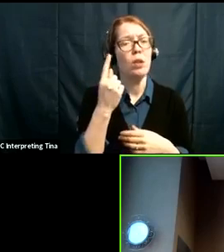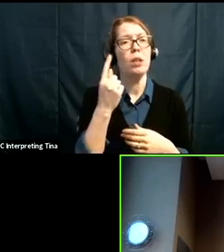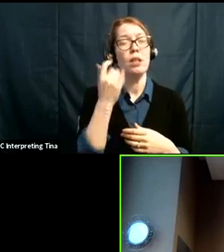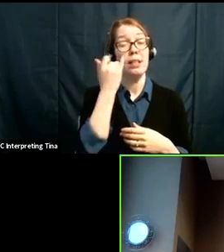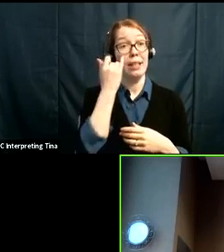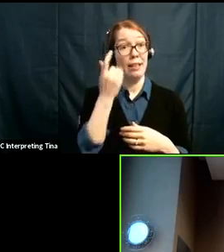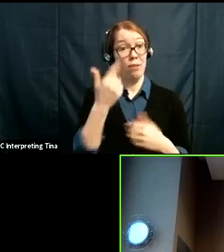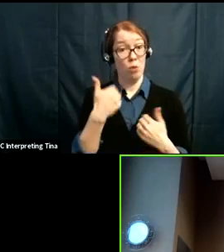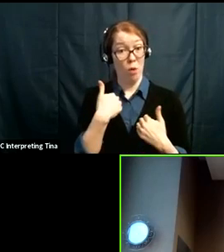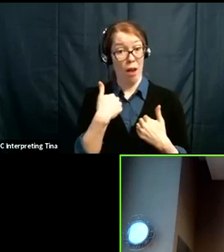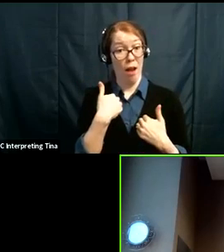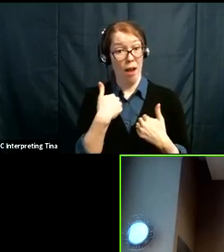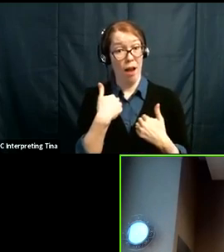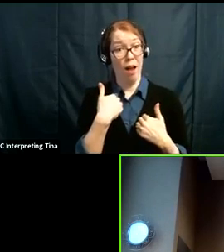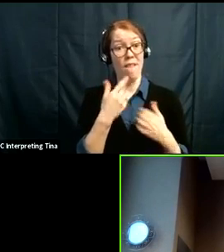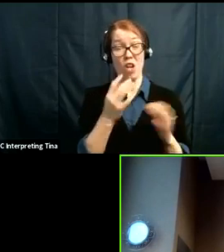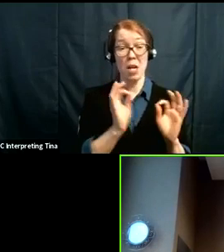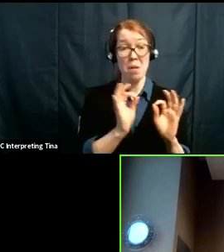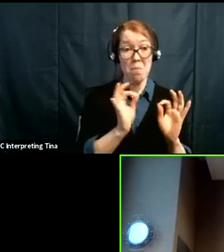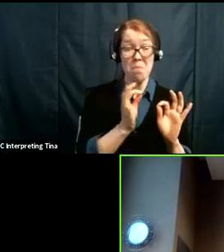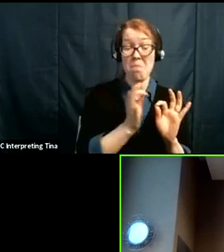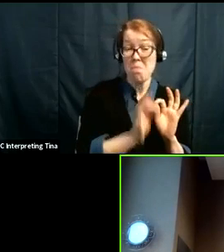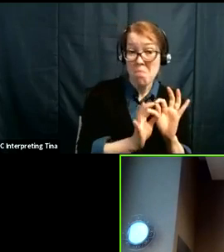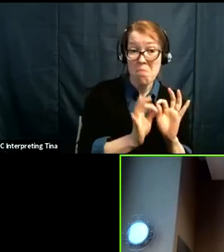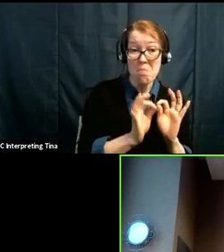you can have a very mild case